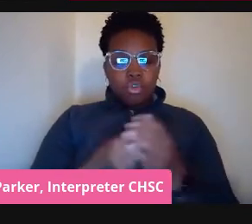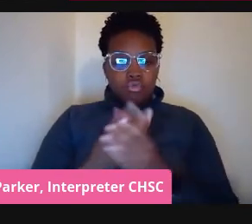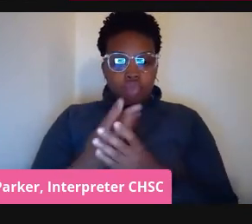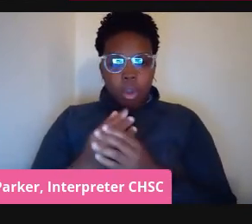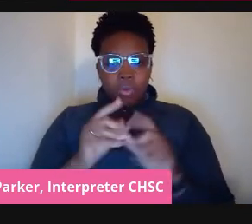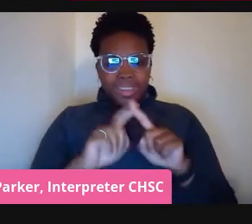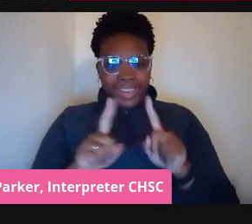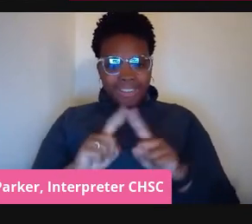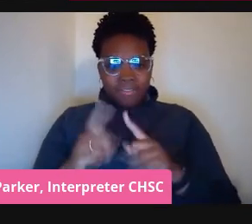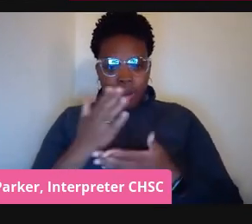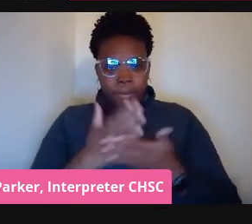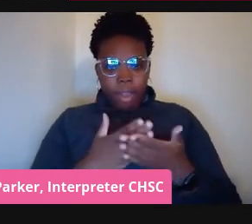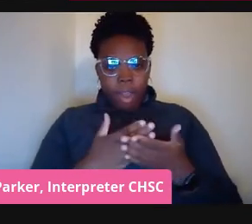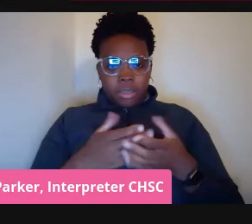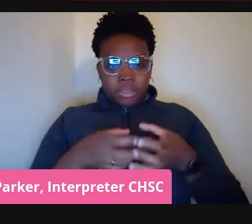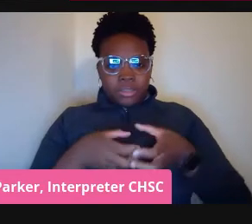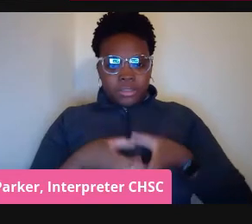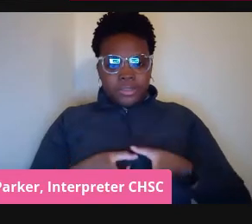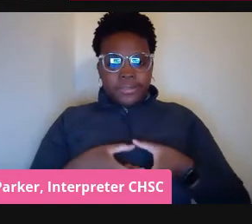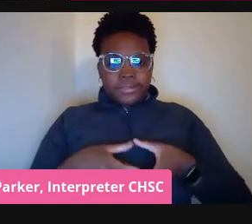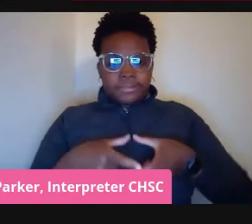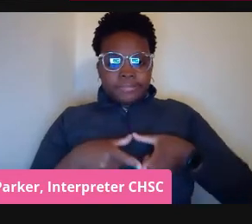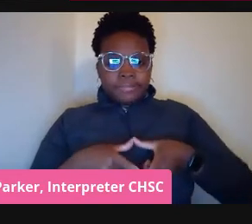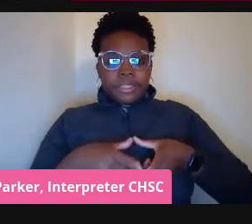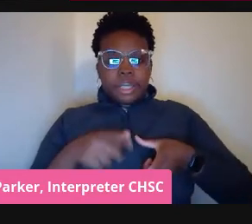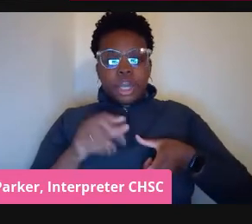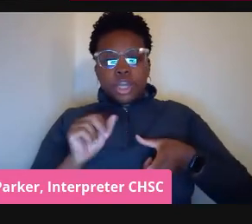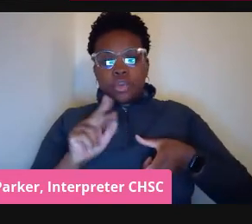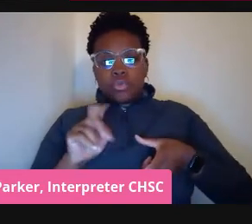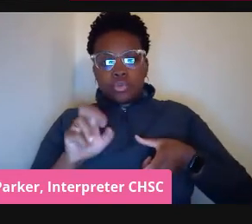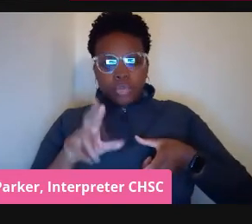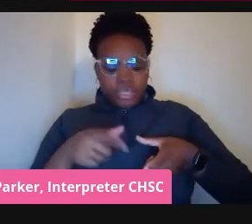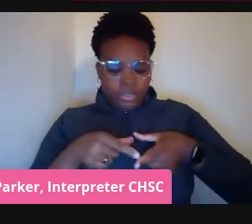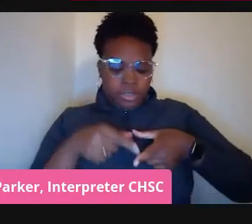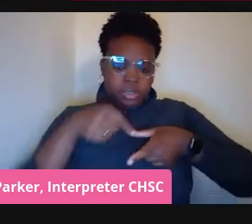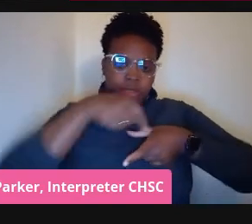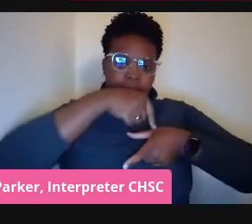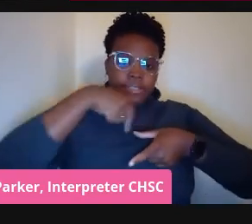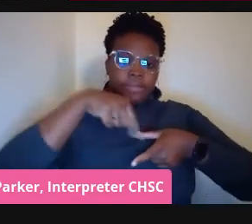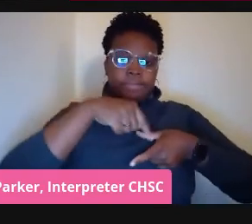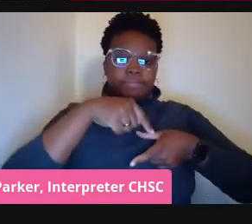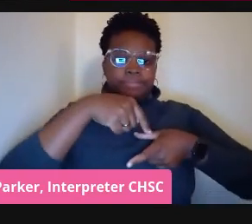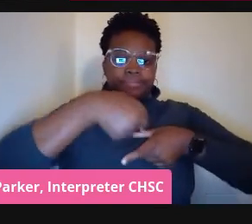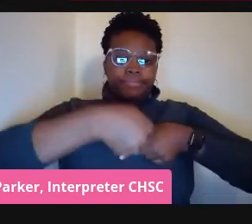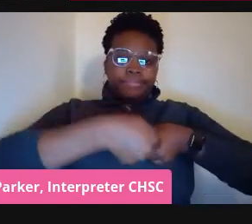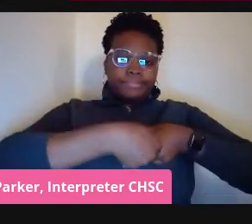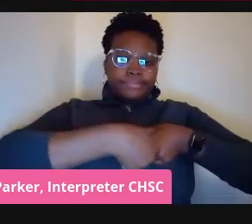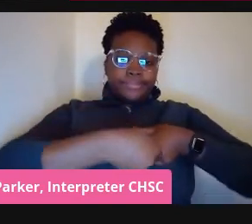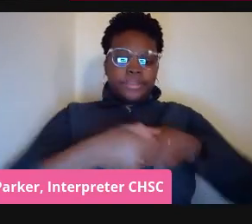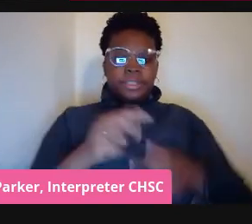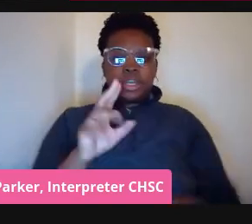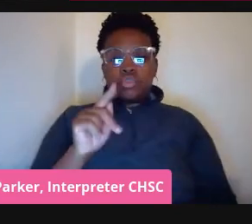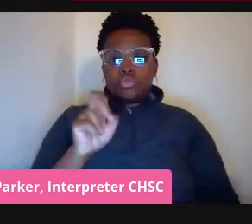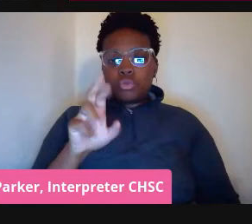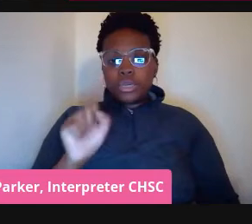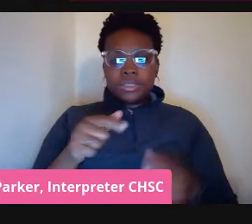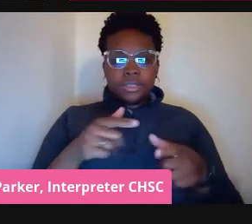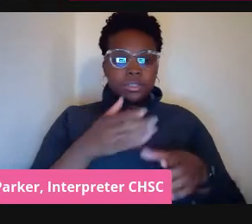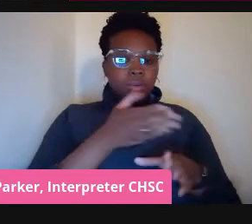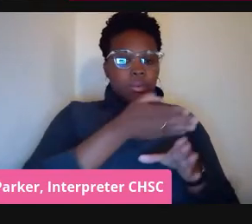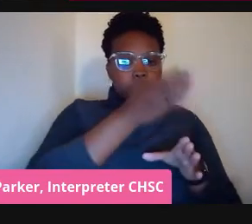say they can grow in several places. They can be within the uterine wall, they can be inside the uterus, they can be on the outside of the